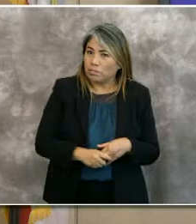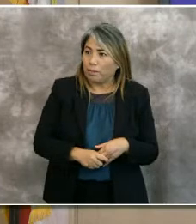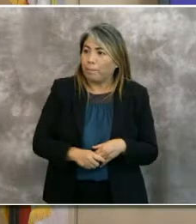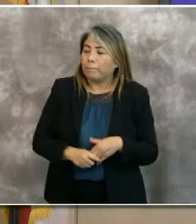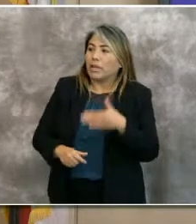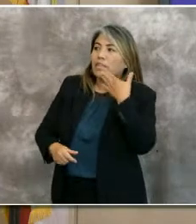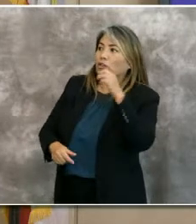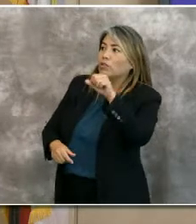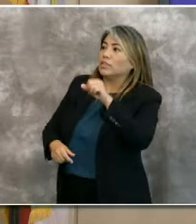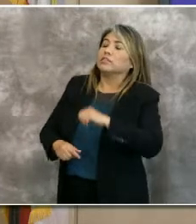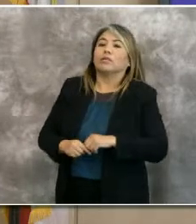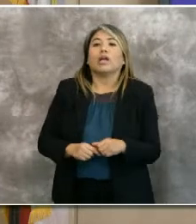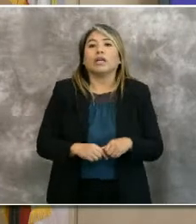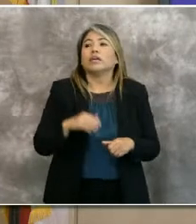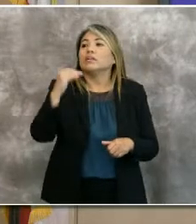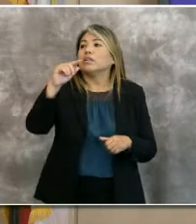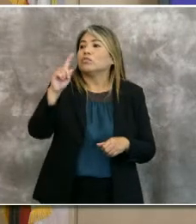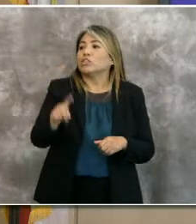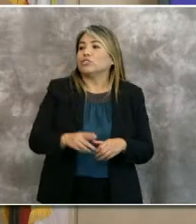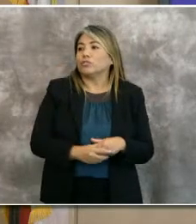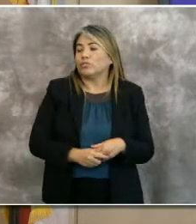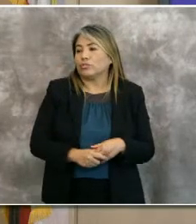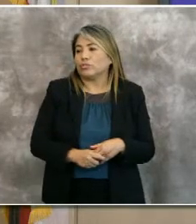Thank you, it does. Okay, next question.